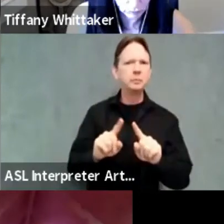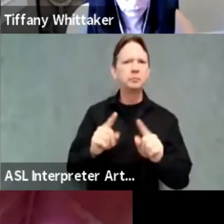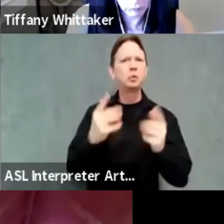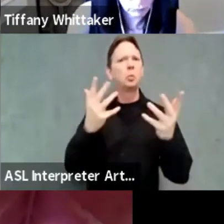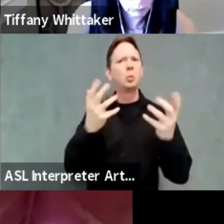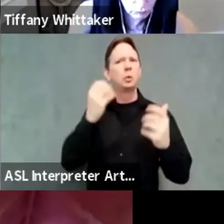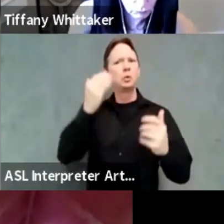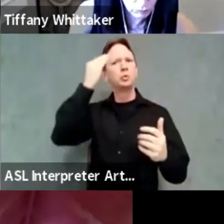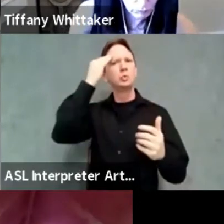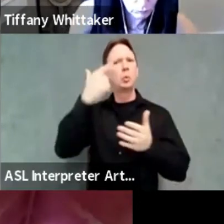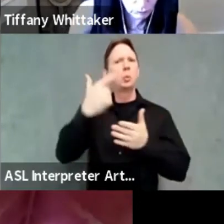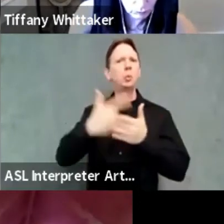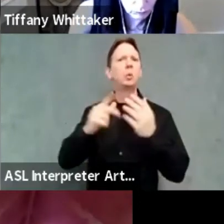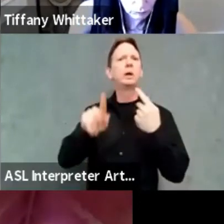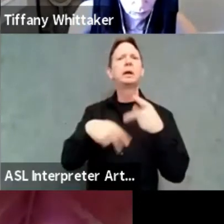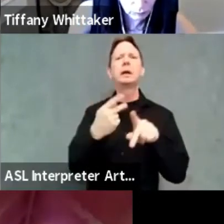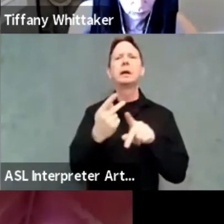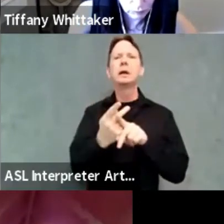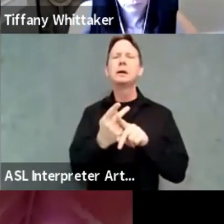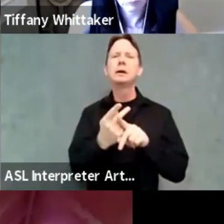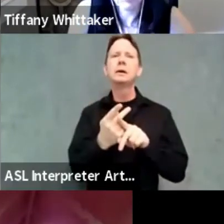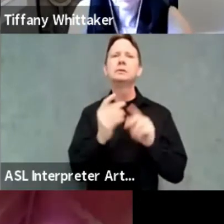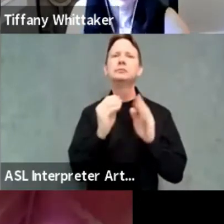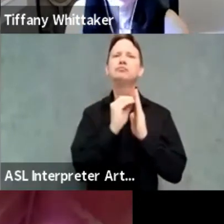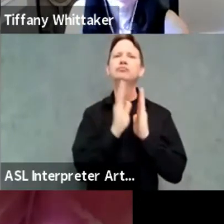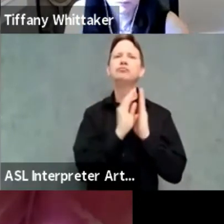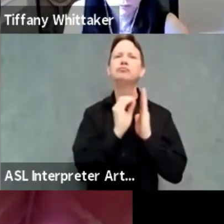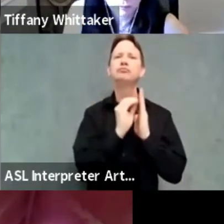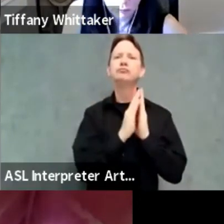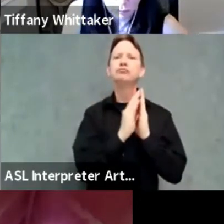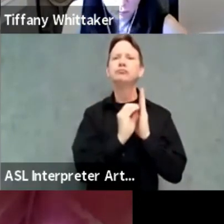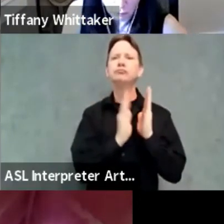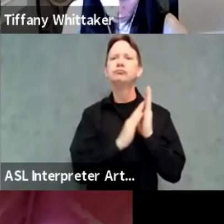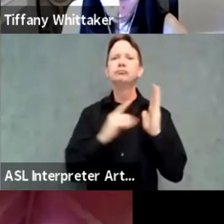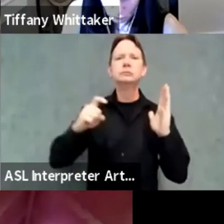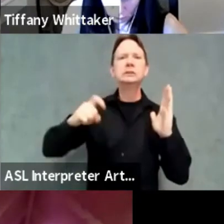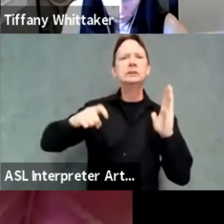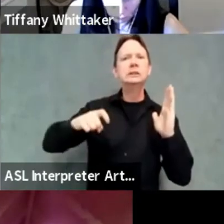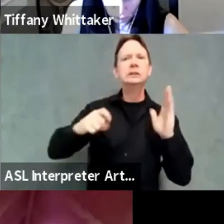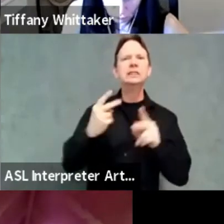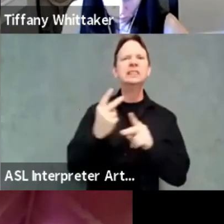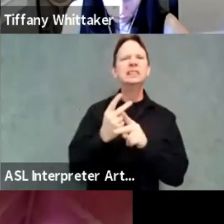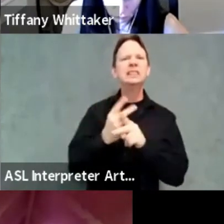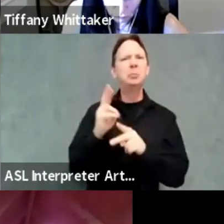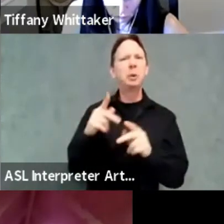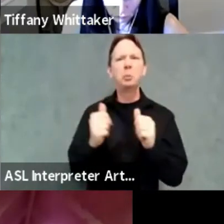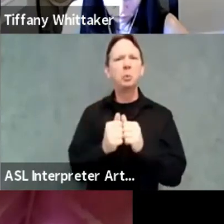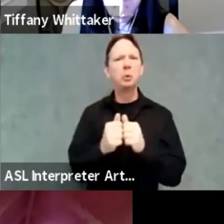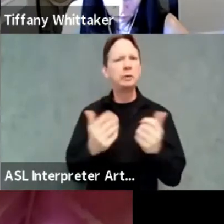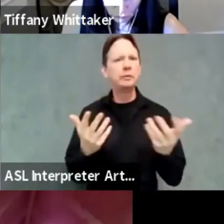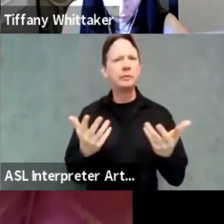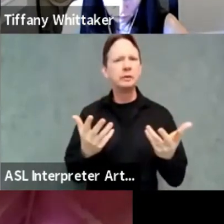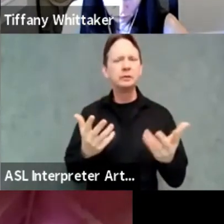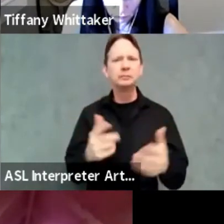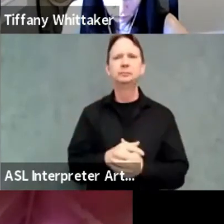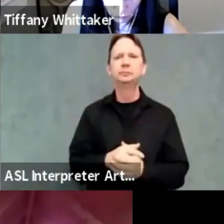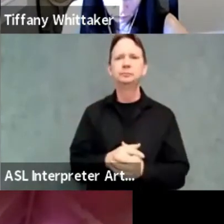that report, so they have an idea, these are the things. I think what I might do is put something